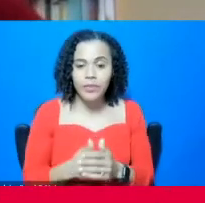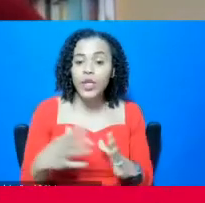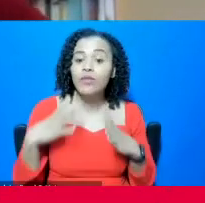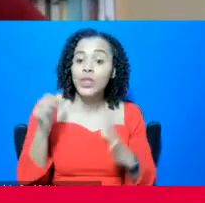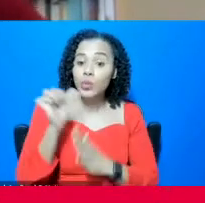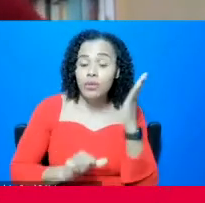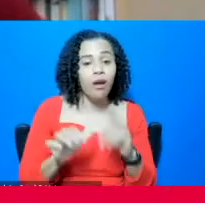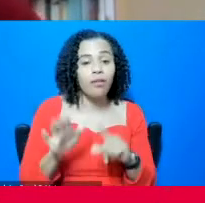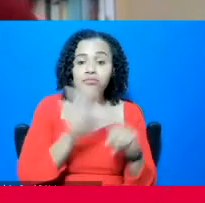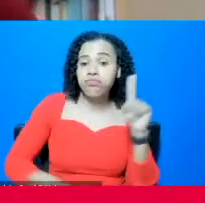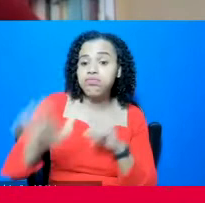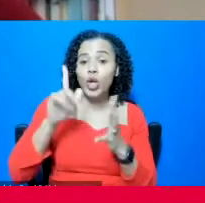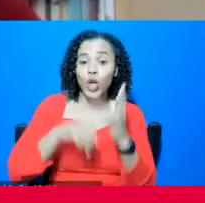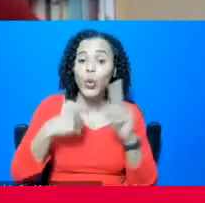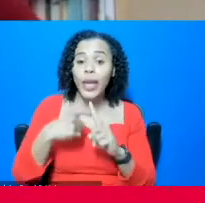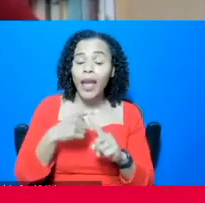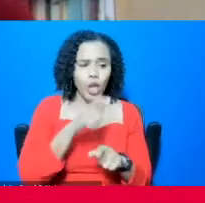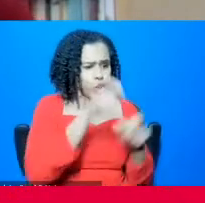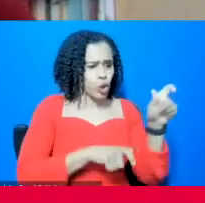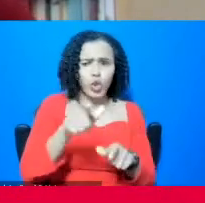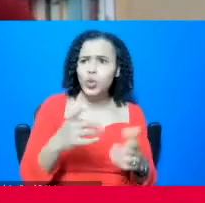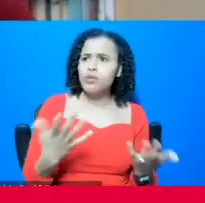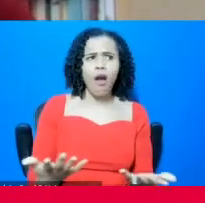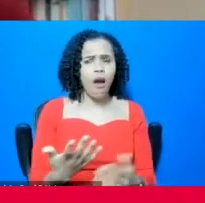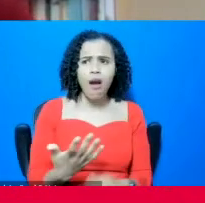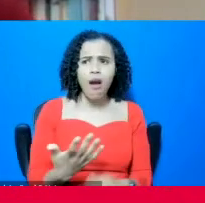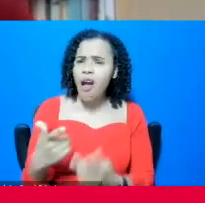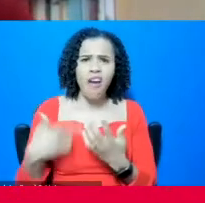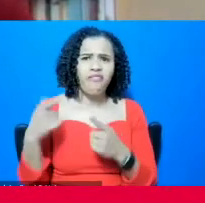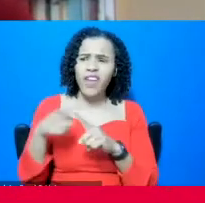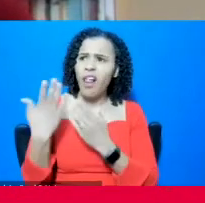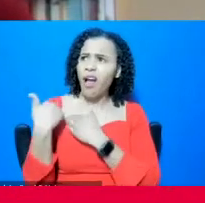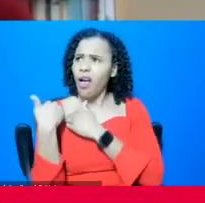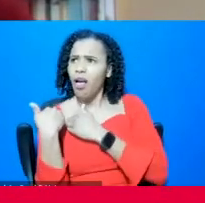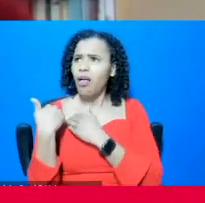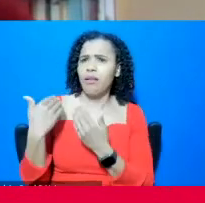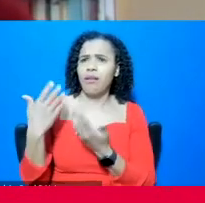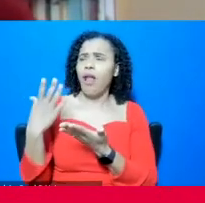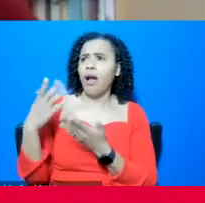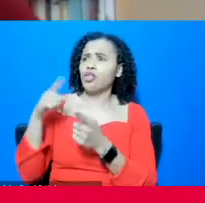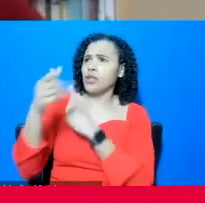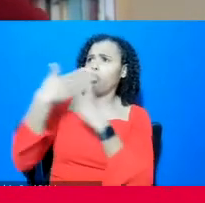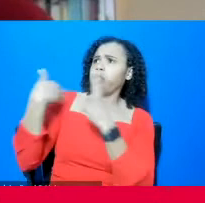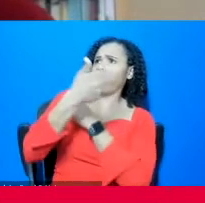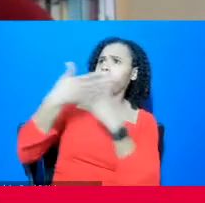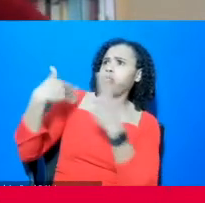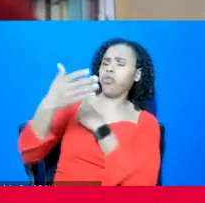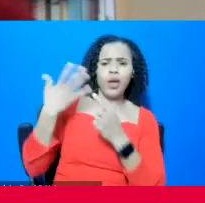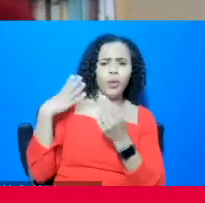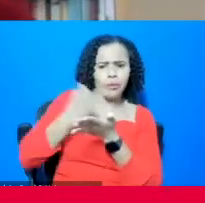the country, we have seen students refusing to be treated by cash cows, by institutions committed to a neoliberal vision of